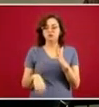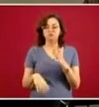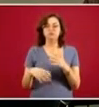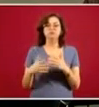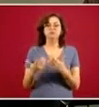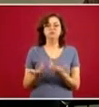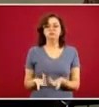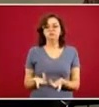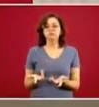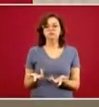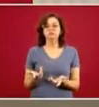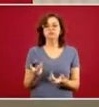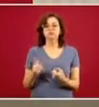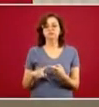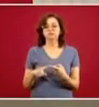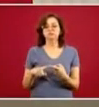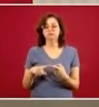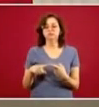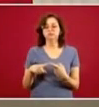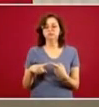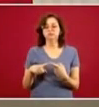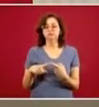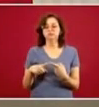But there are some areas in which